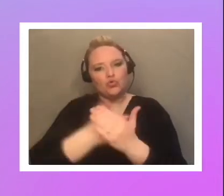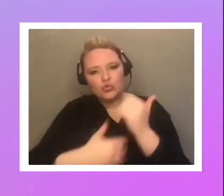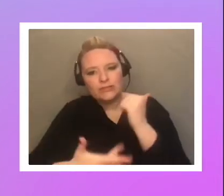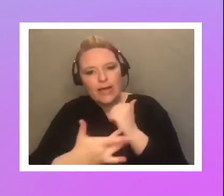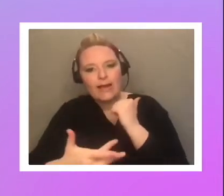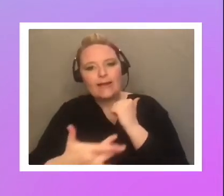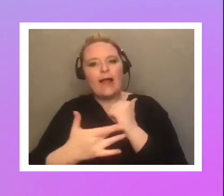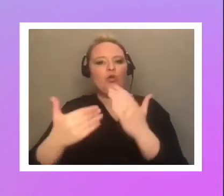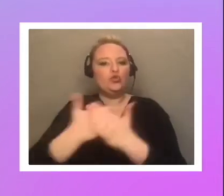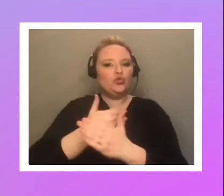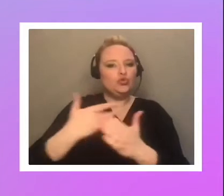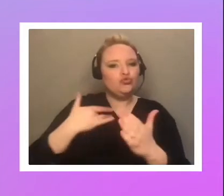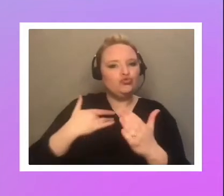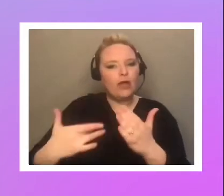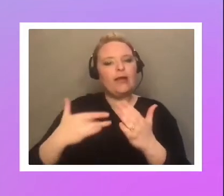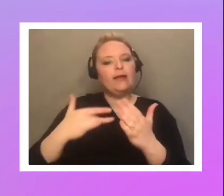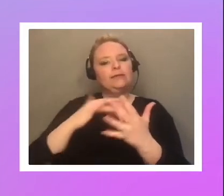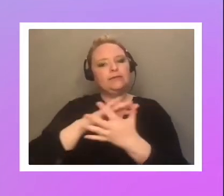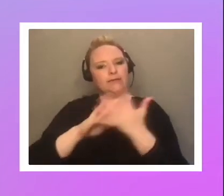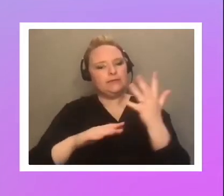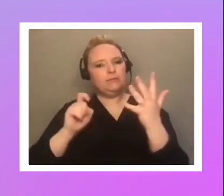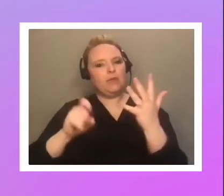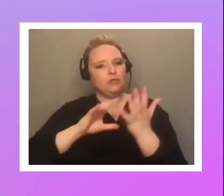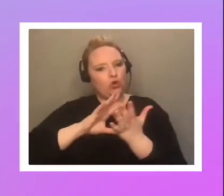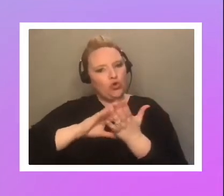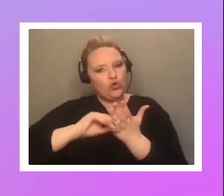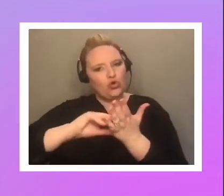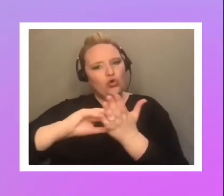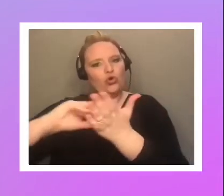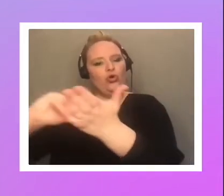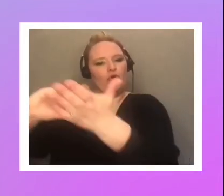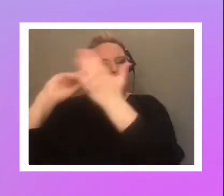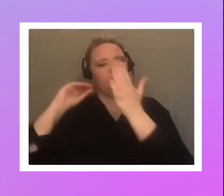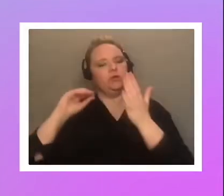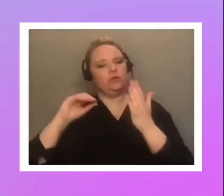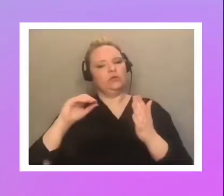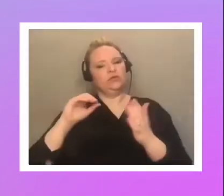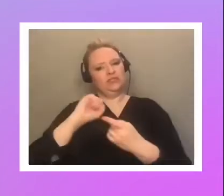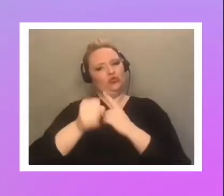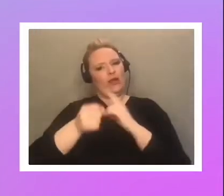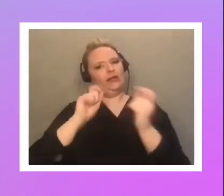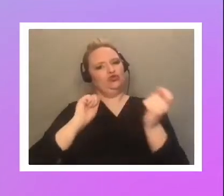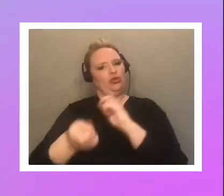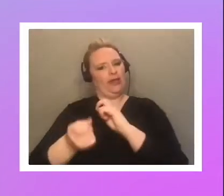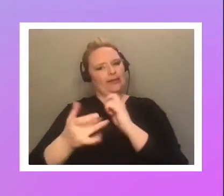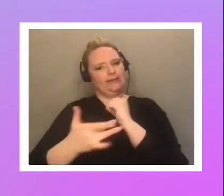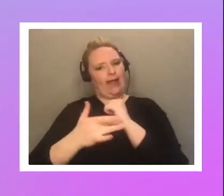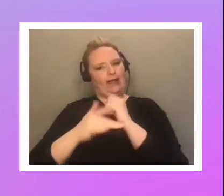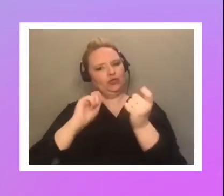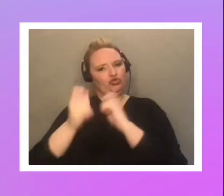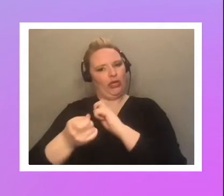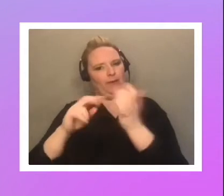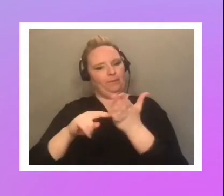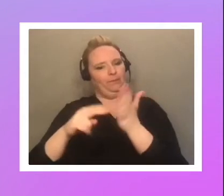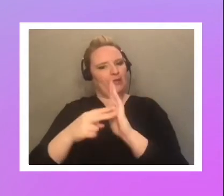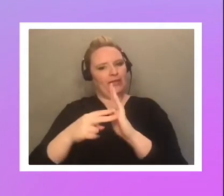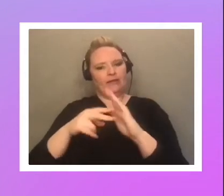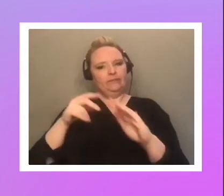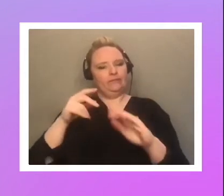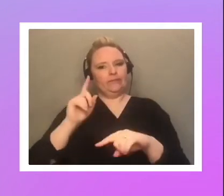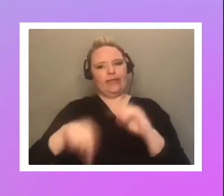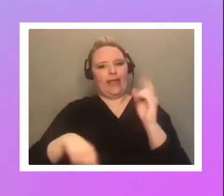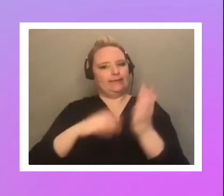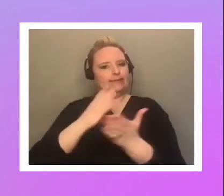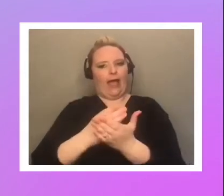and technologies. Things change. And so don't expect that something that people learned a